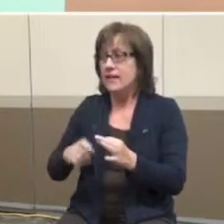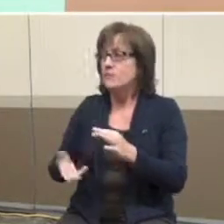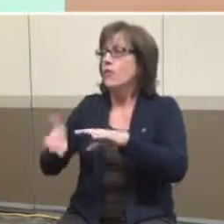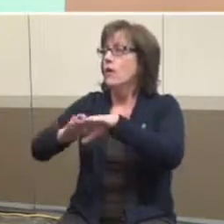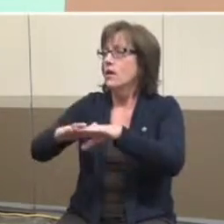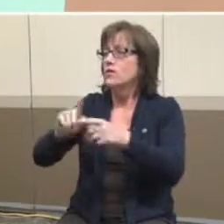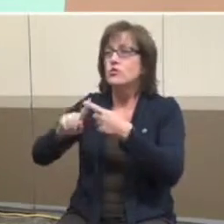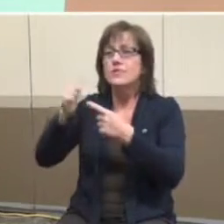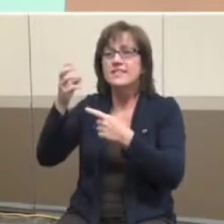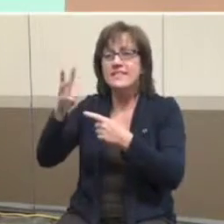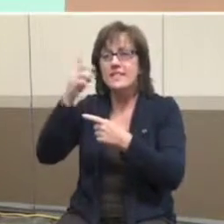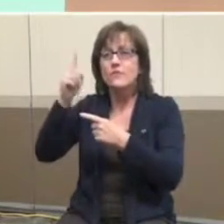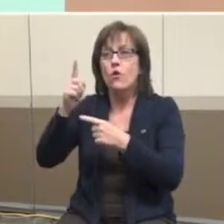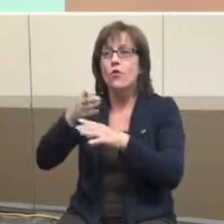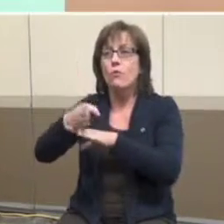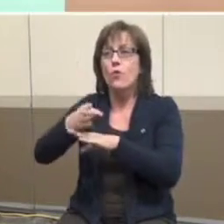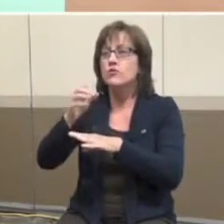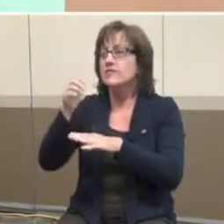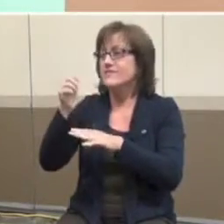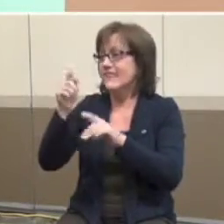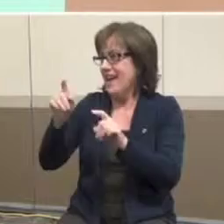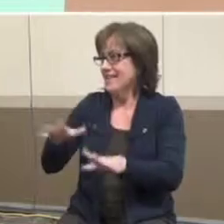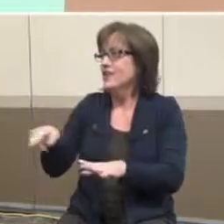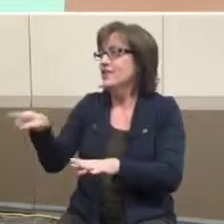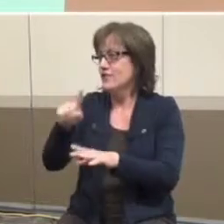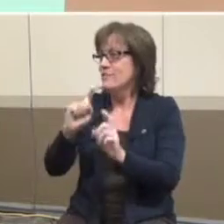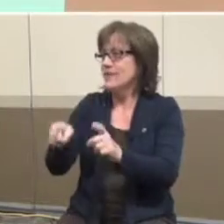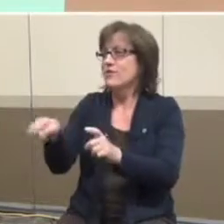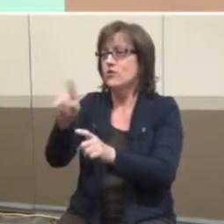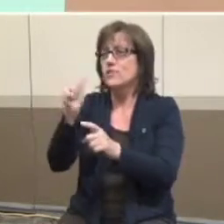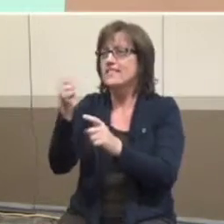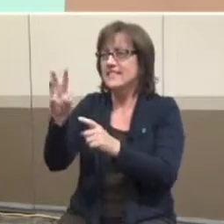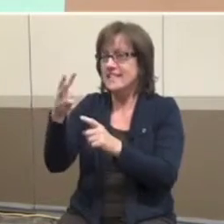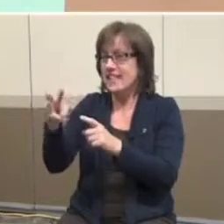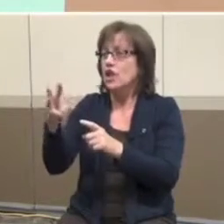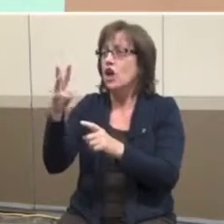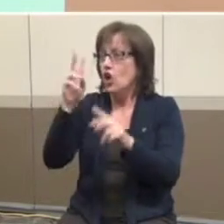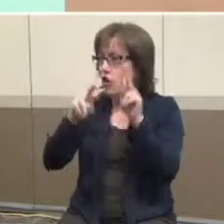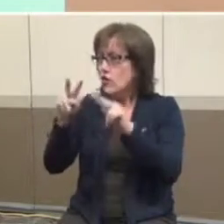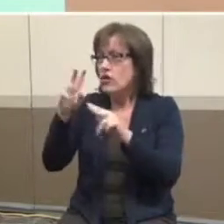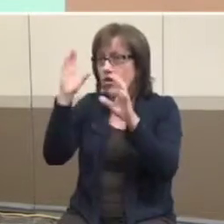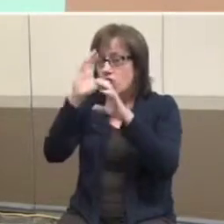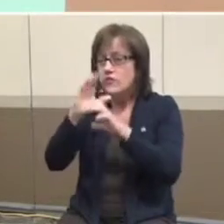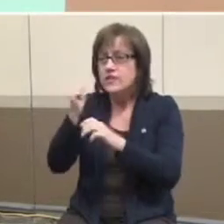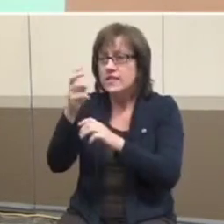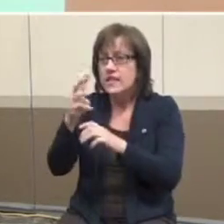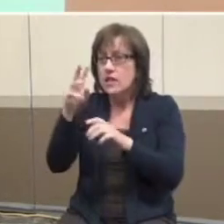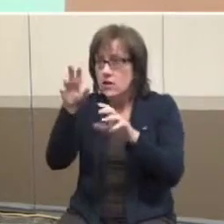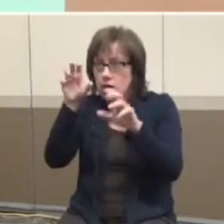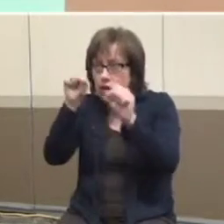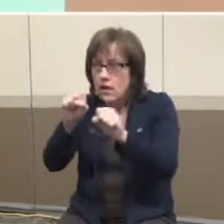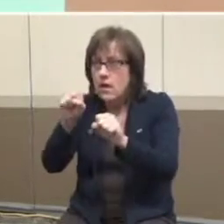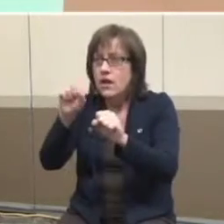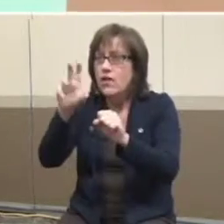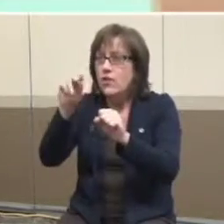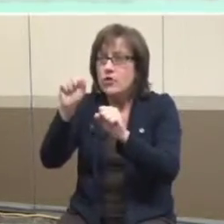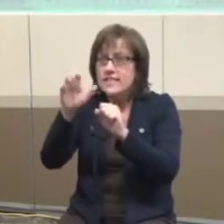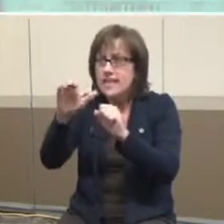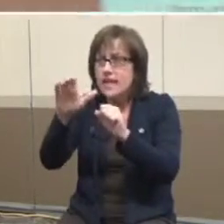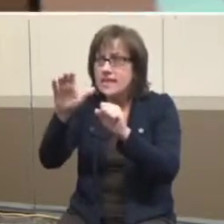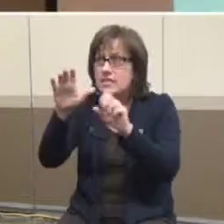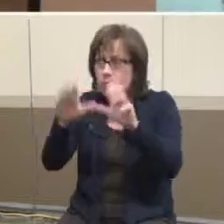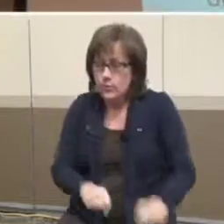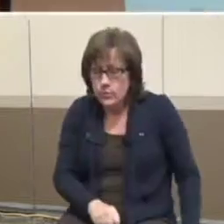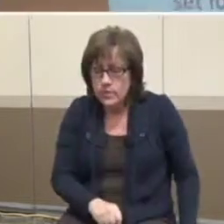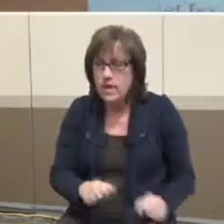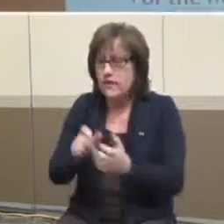for the post-test. So you're getting the 16 test. So you're looking for 16 items. Memorize them. It's going to go away in 30 seconds and write down as many as you can. If